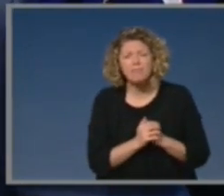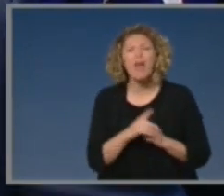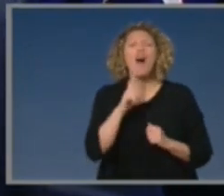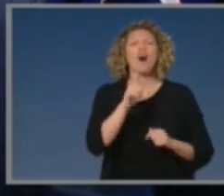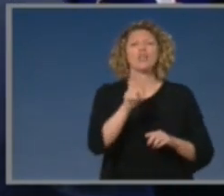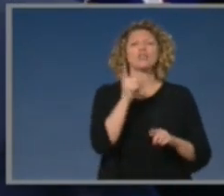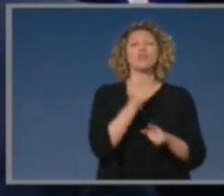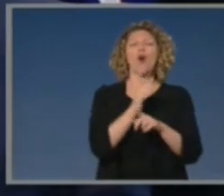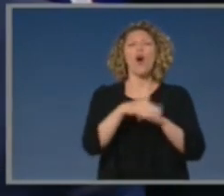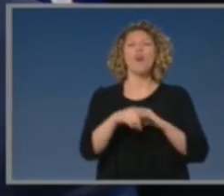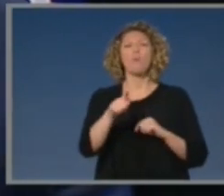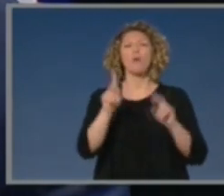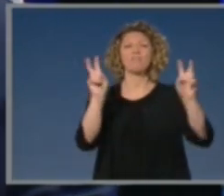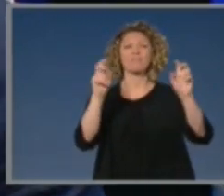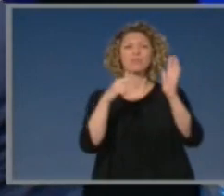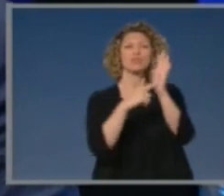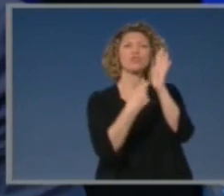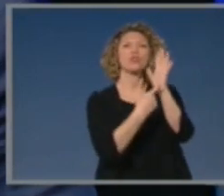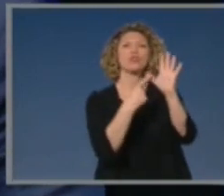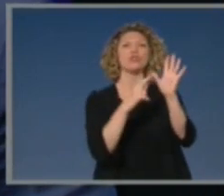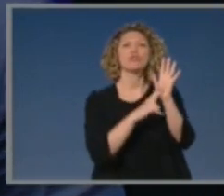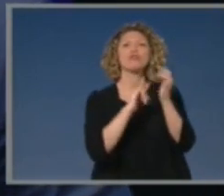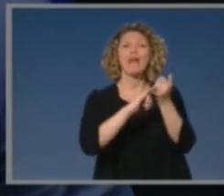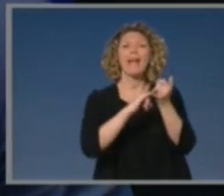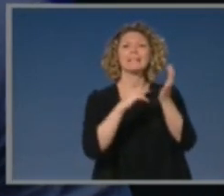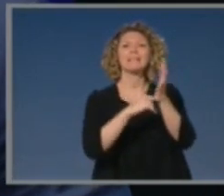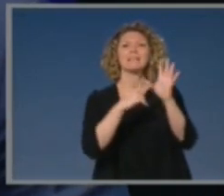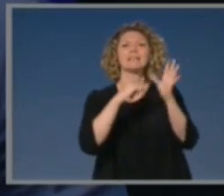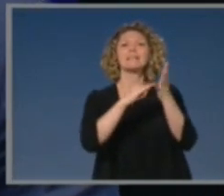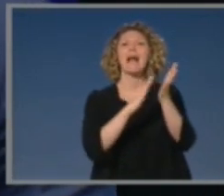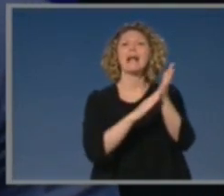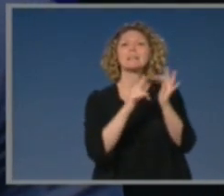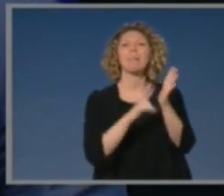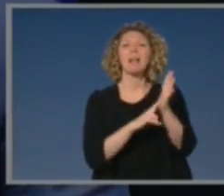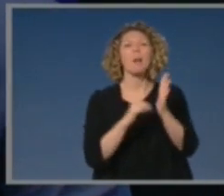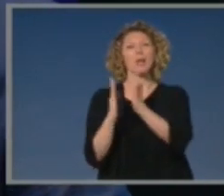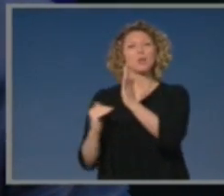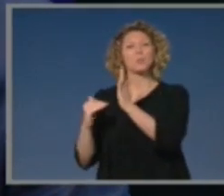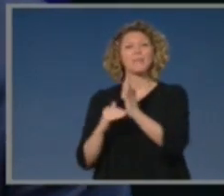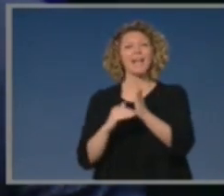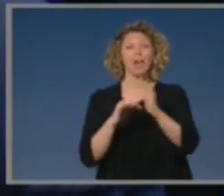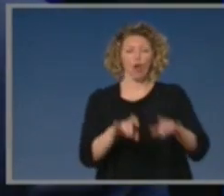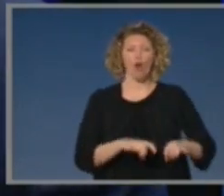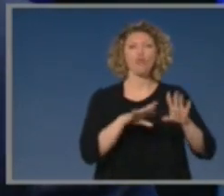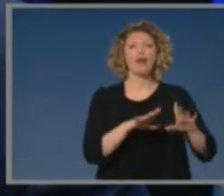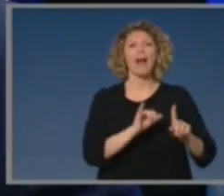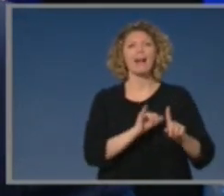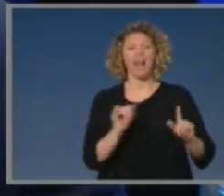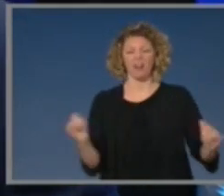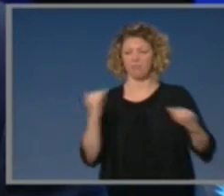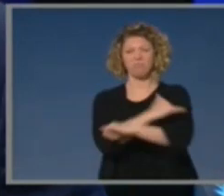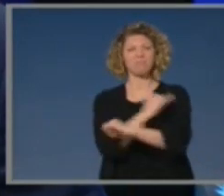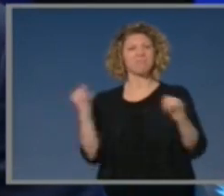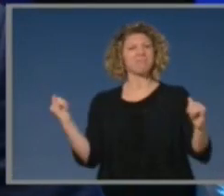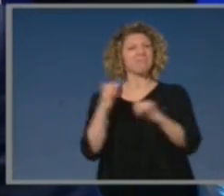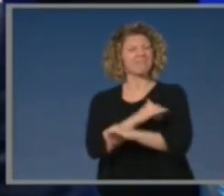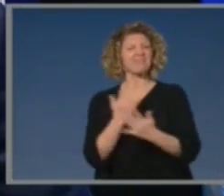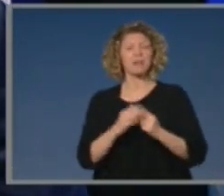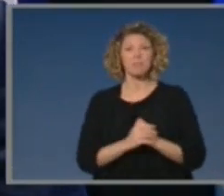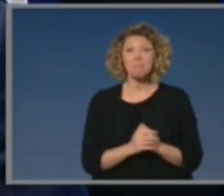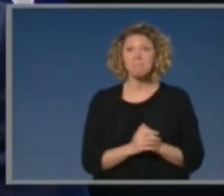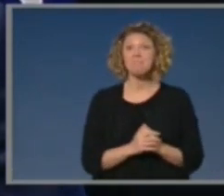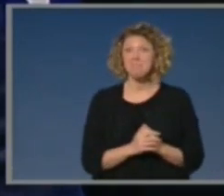Oh, Trans-Tasman. Well, it was great to have the Prime Minister Ardern there with us today. I understand it's the first time a New Zealand Prime Minister has joined a meeting of